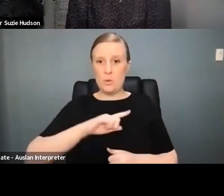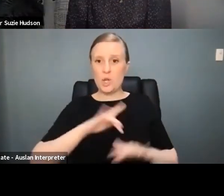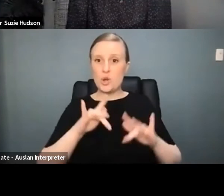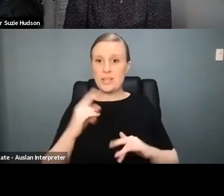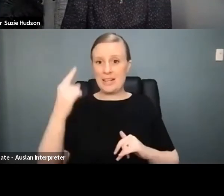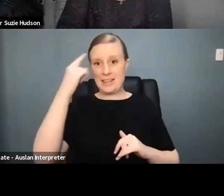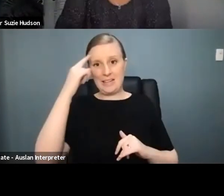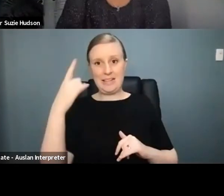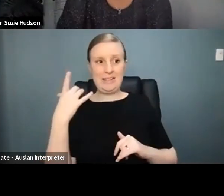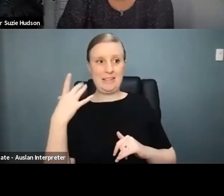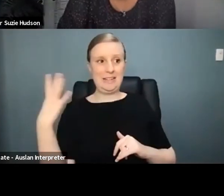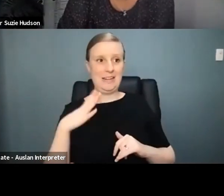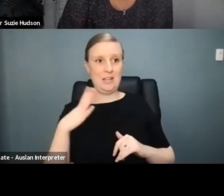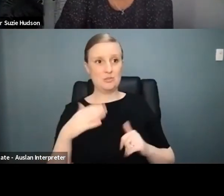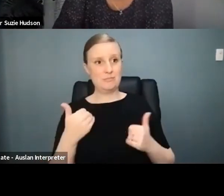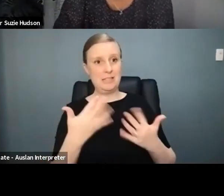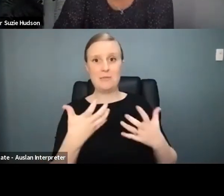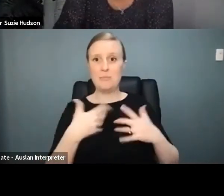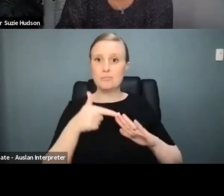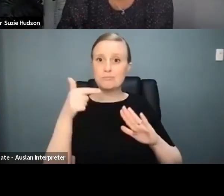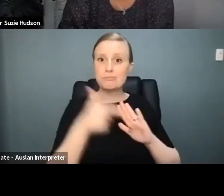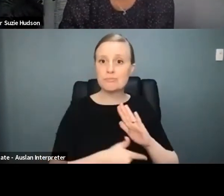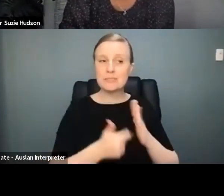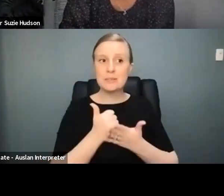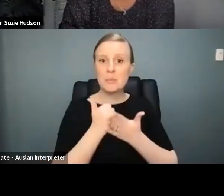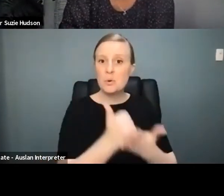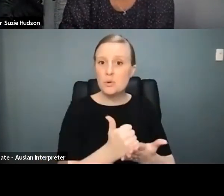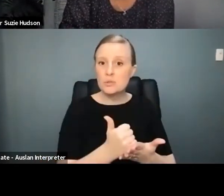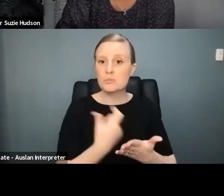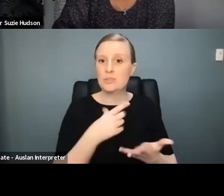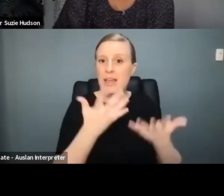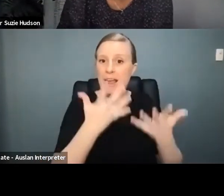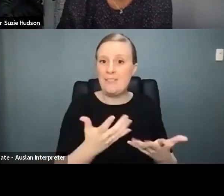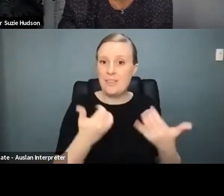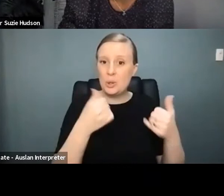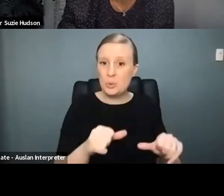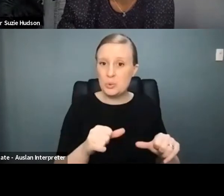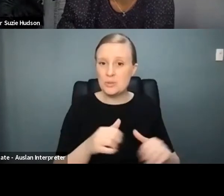that as a comment unless there's anything anyone would like to say. Susie, I see you lunging forward.